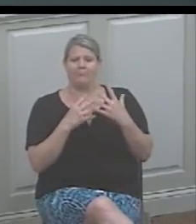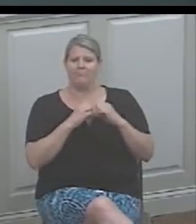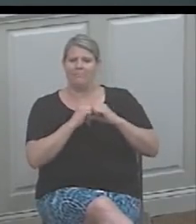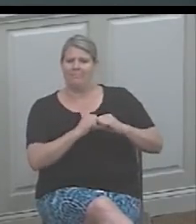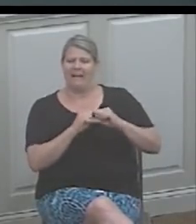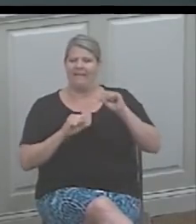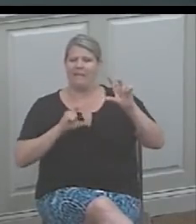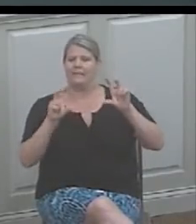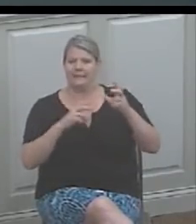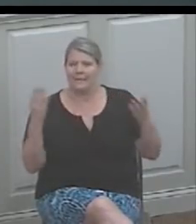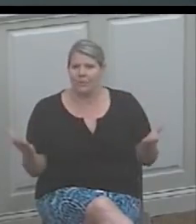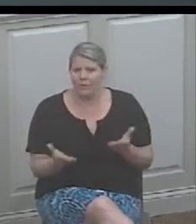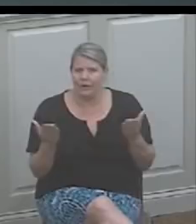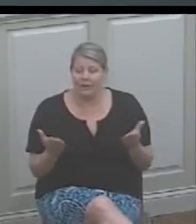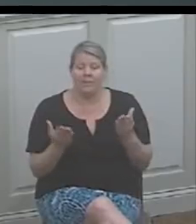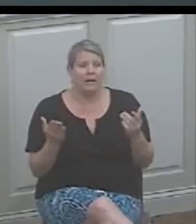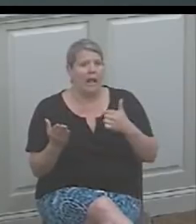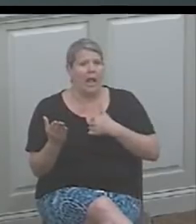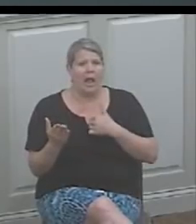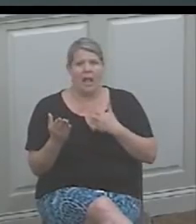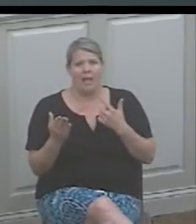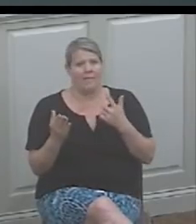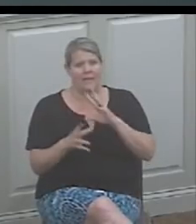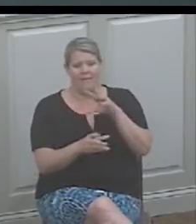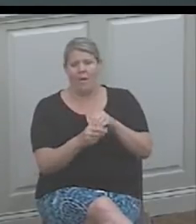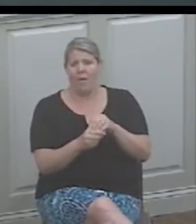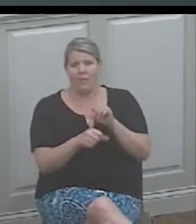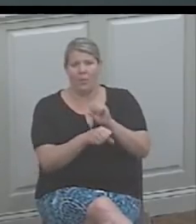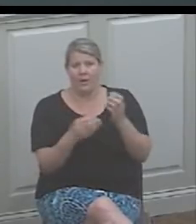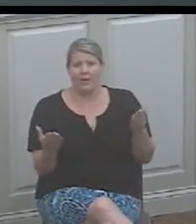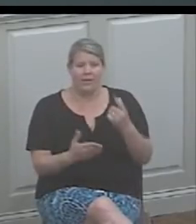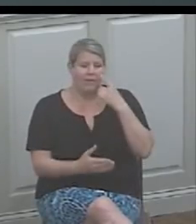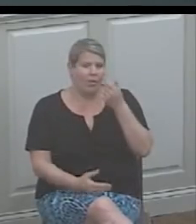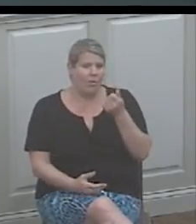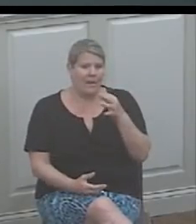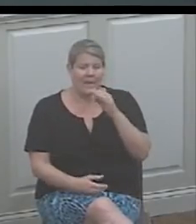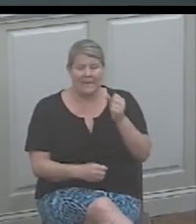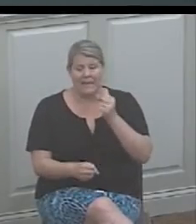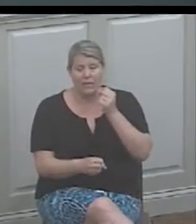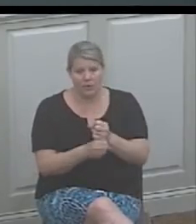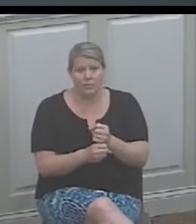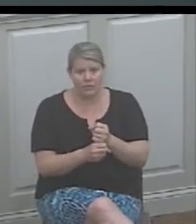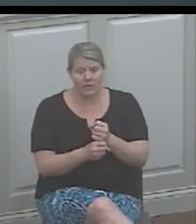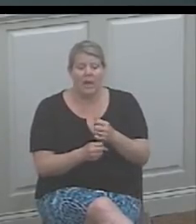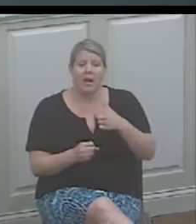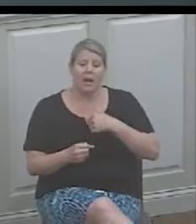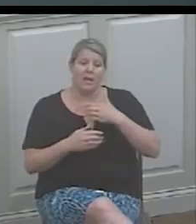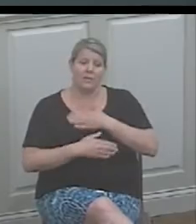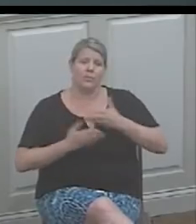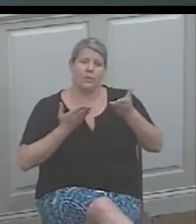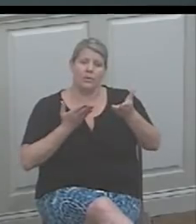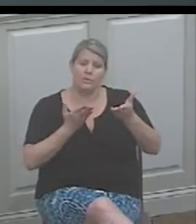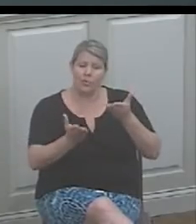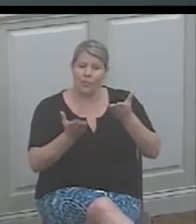here. I've spent 19 years of my life with this department, and I'm proud of it. I enjoy serving the citizens of this